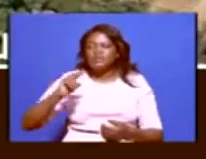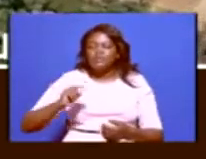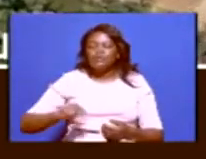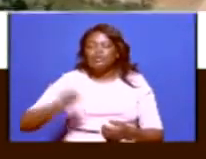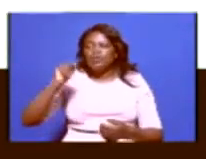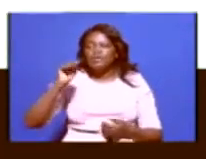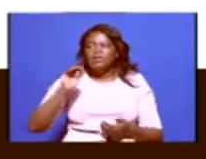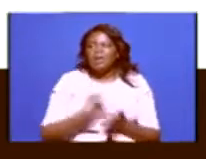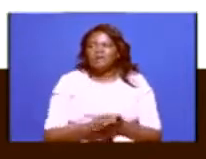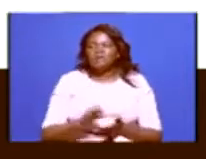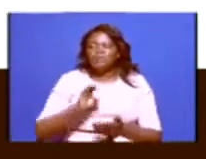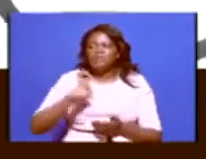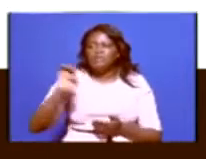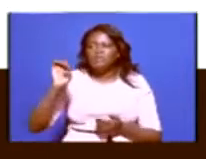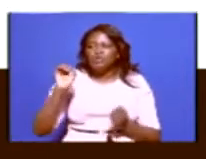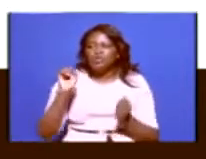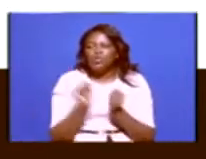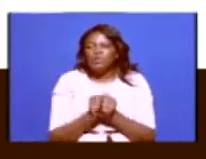Samburu East, with